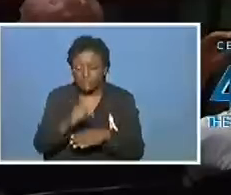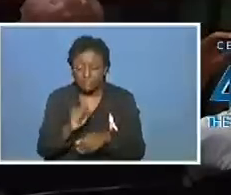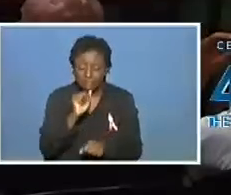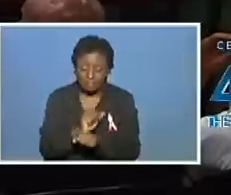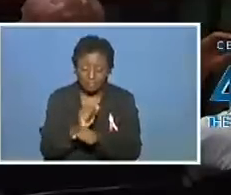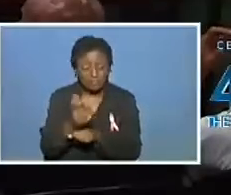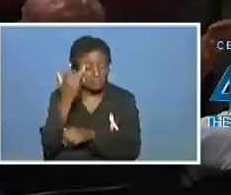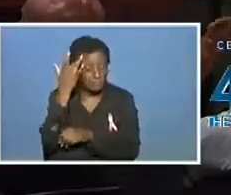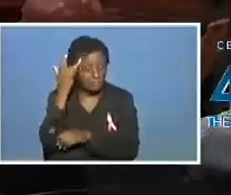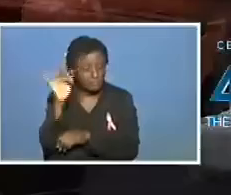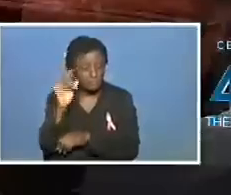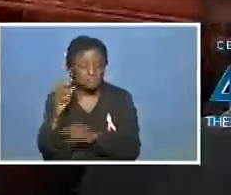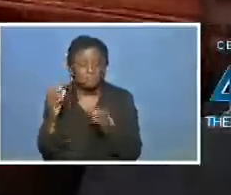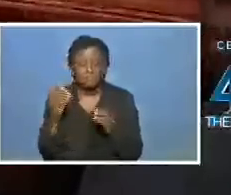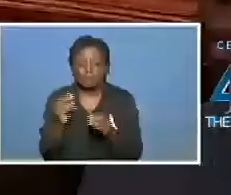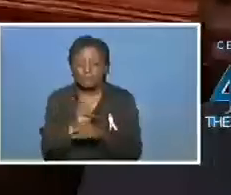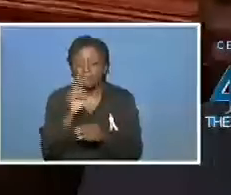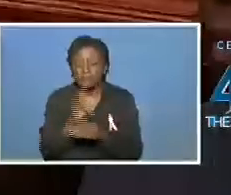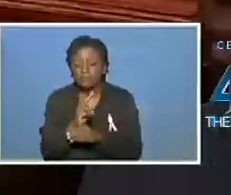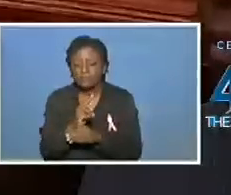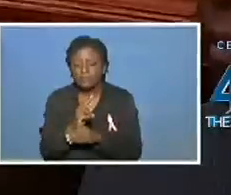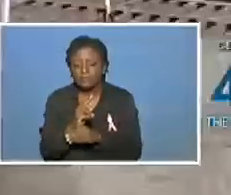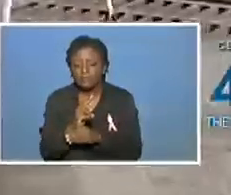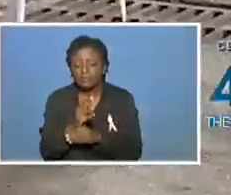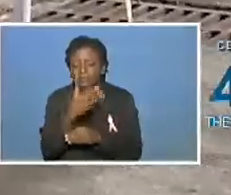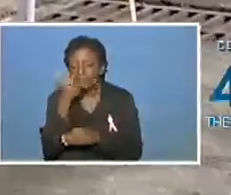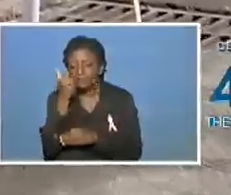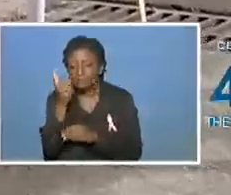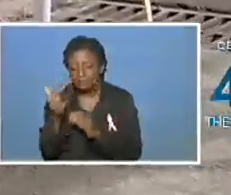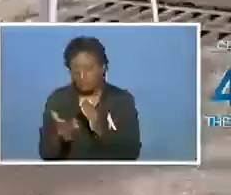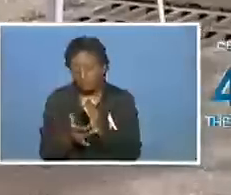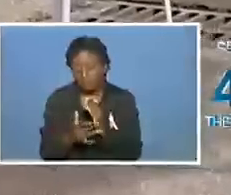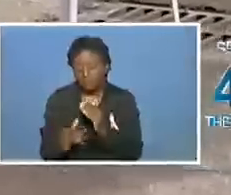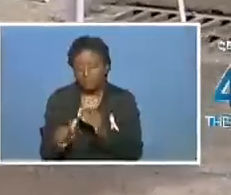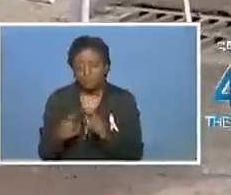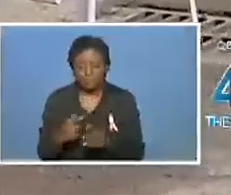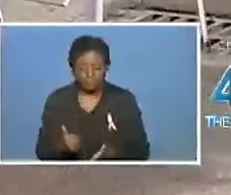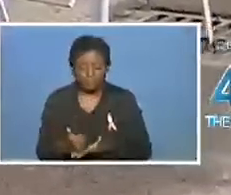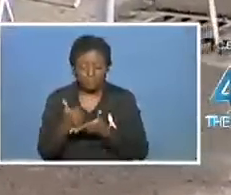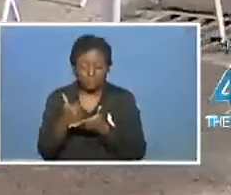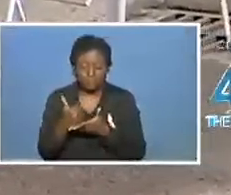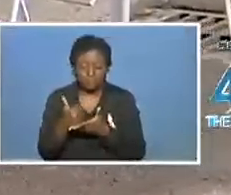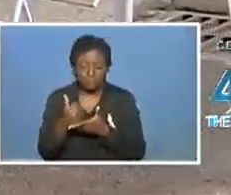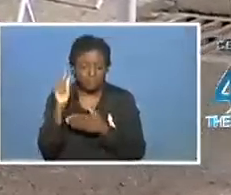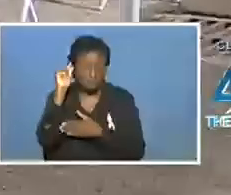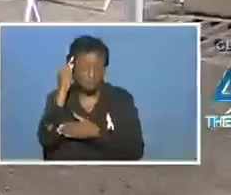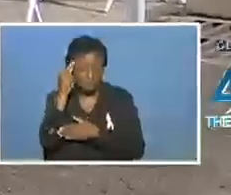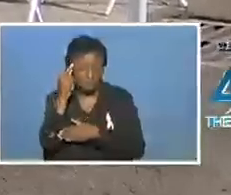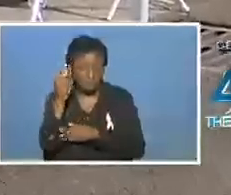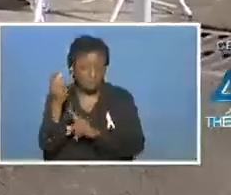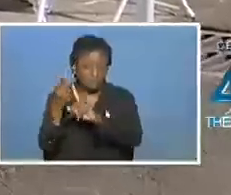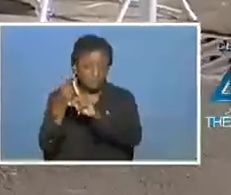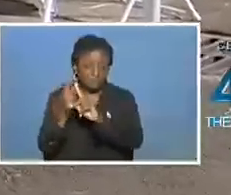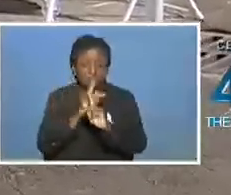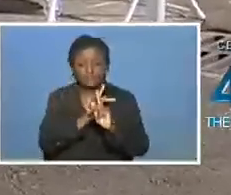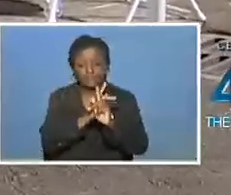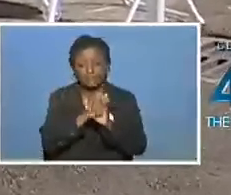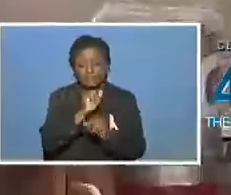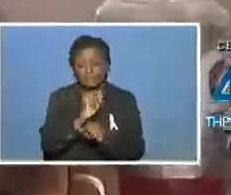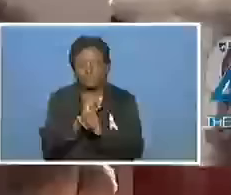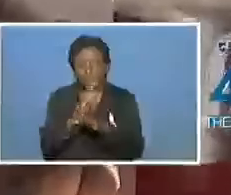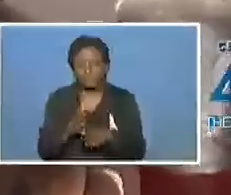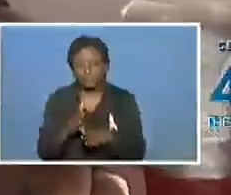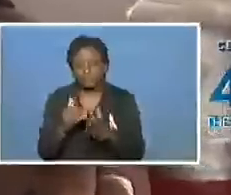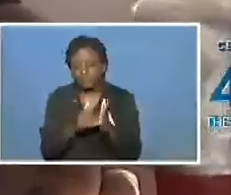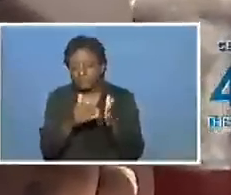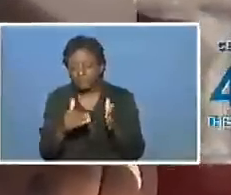to assist us in being more productive in the workplace. Simply put, government's goal is to protect workers against unduly low